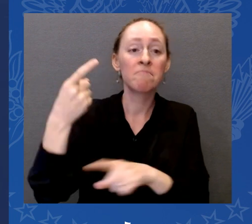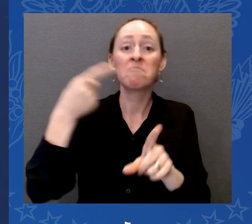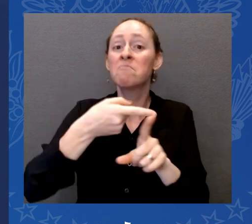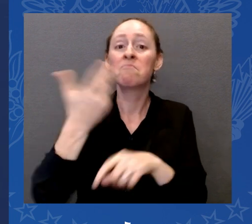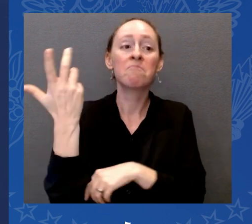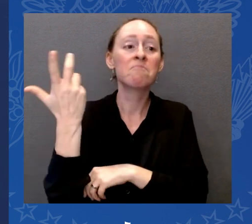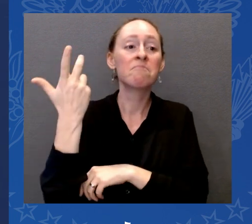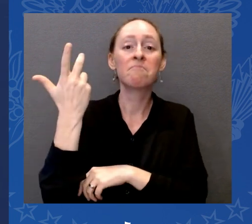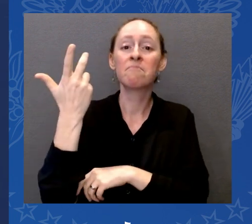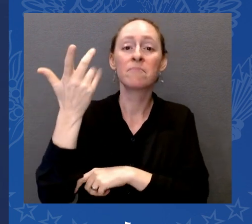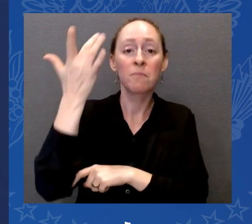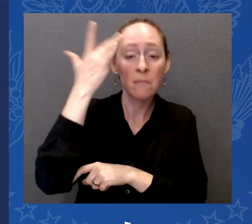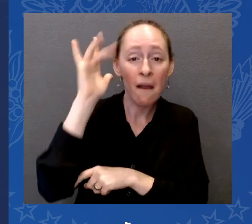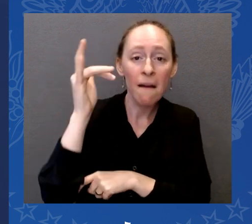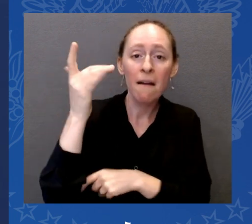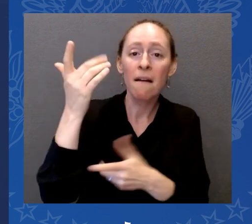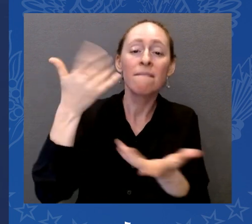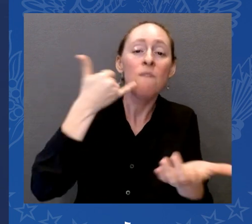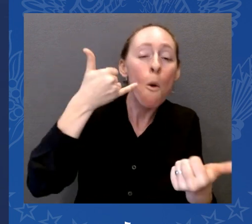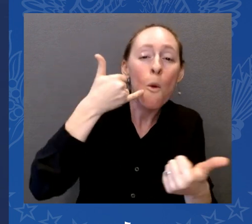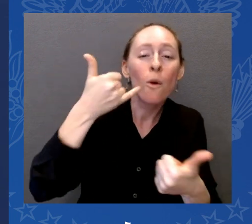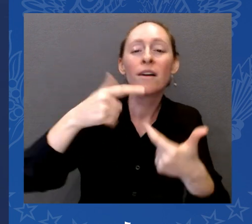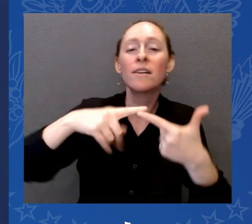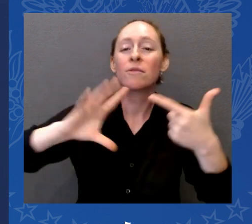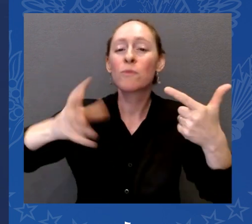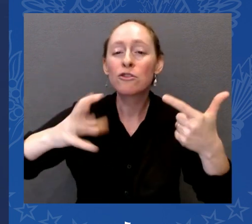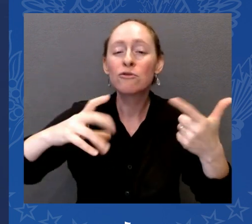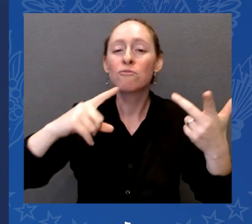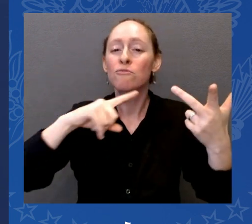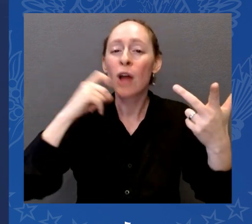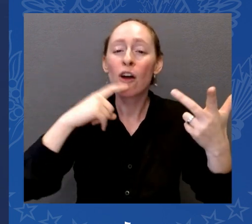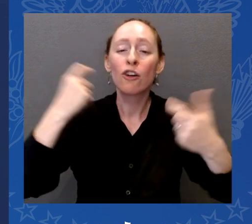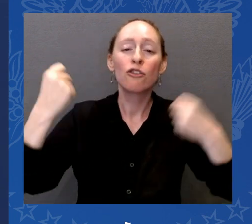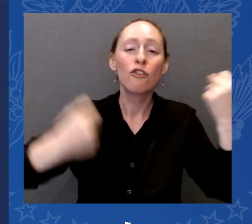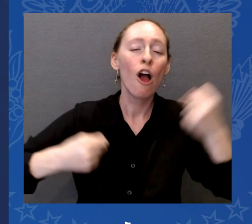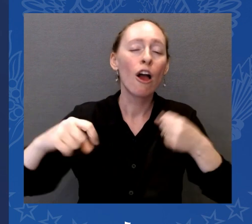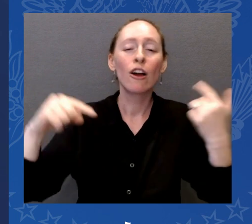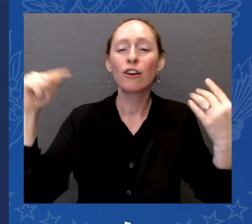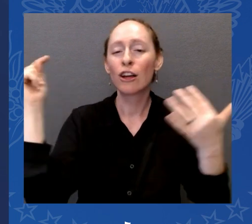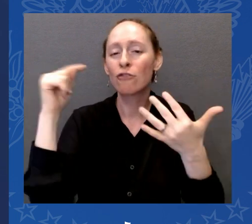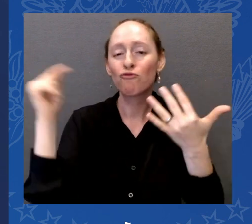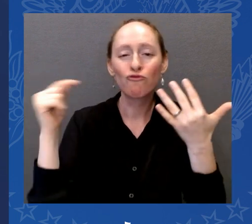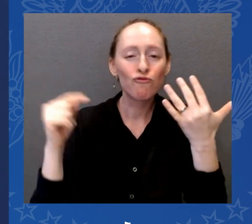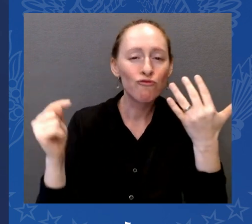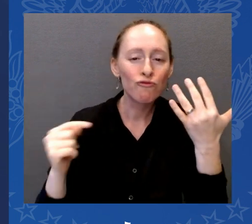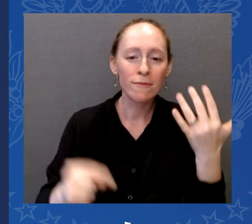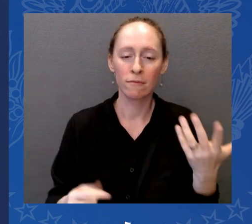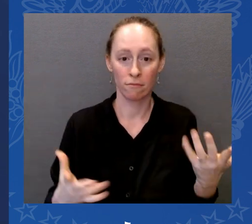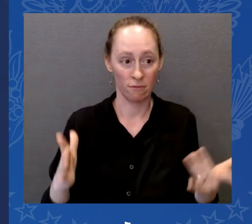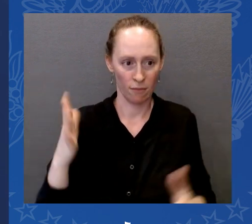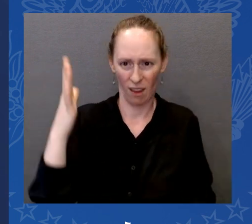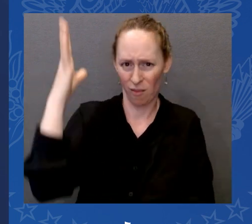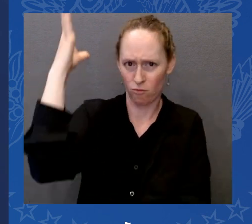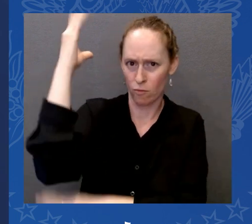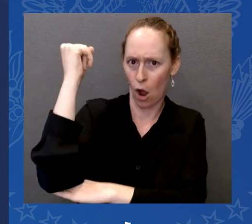the largest American investment of its kind ever in our history. Thank you very much, boss.